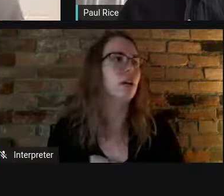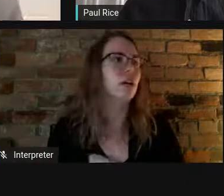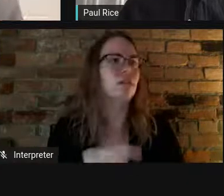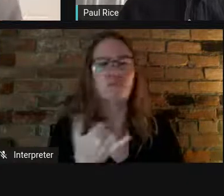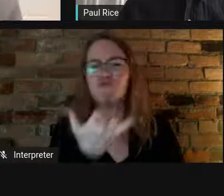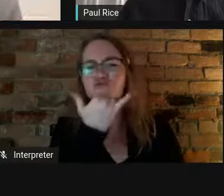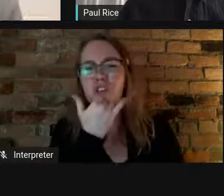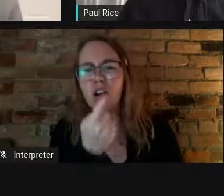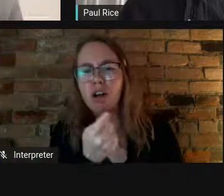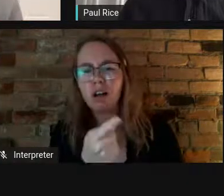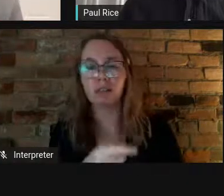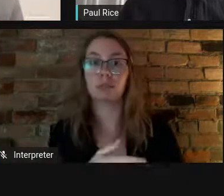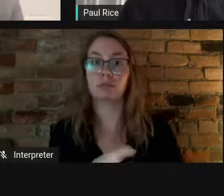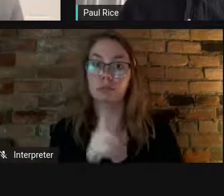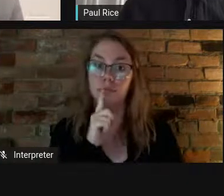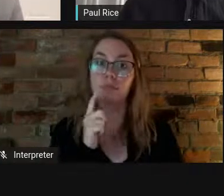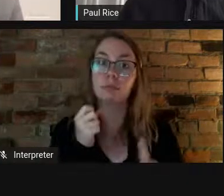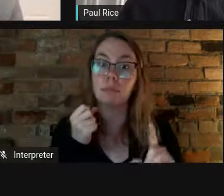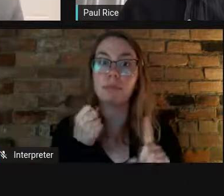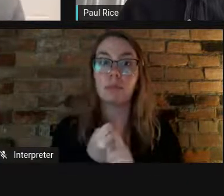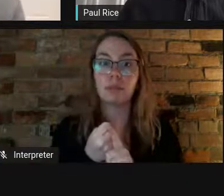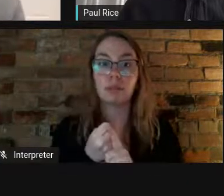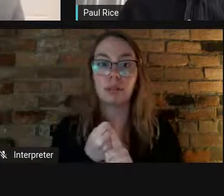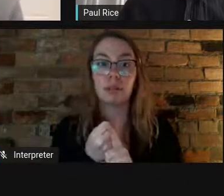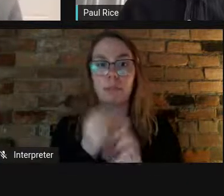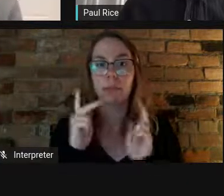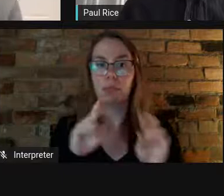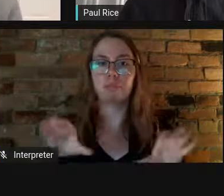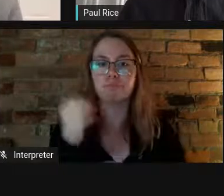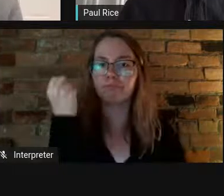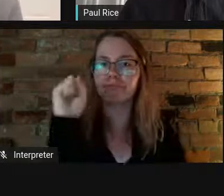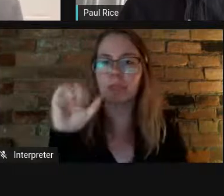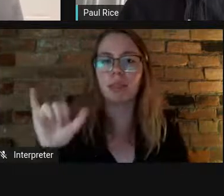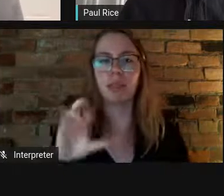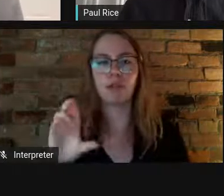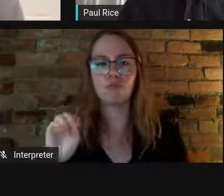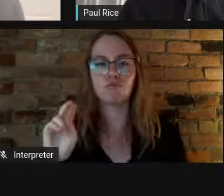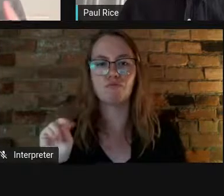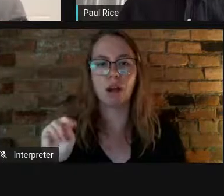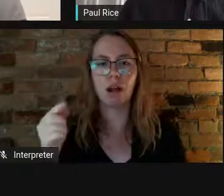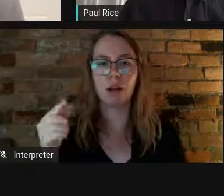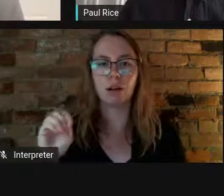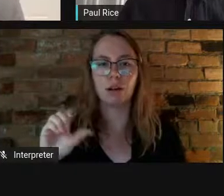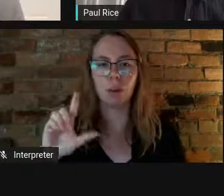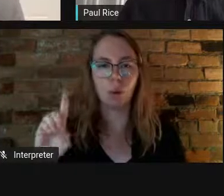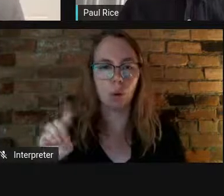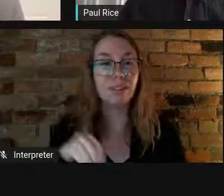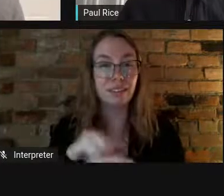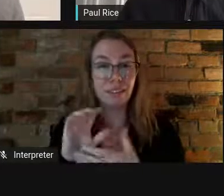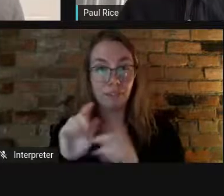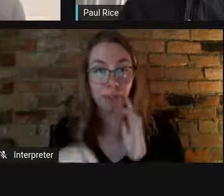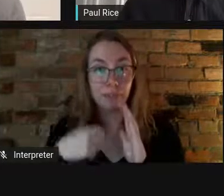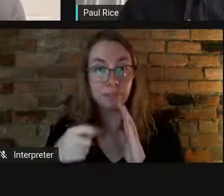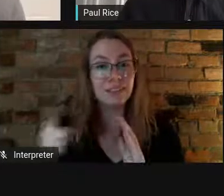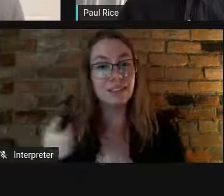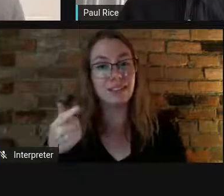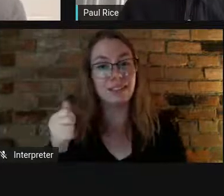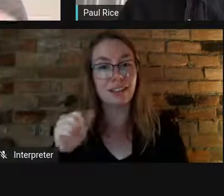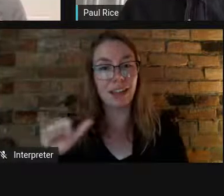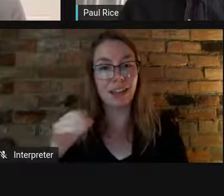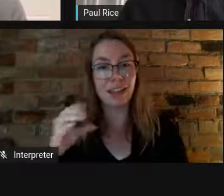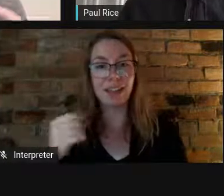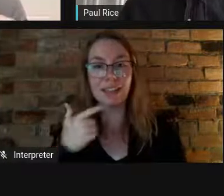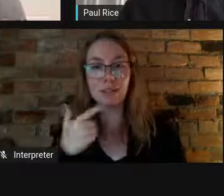such a huge impact. And even the activists like Ron Gold, who's one of the characters in our film, he's a gay liberation activist. And even in the